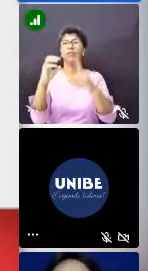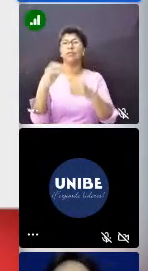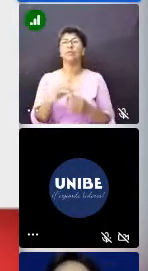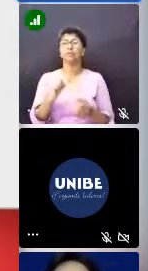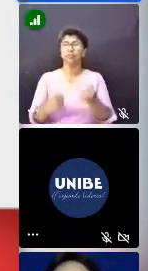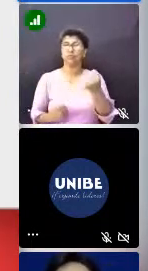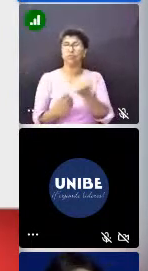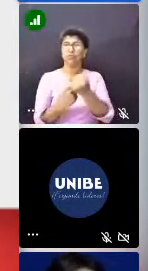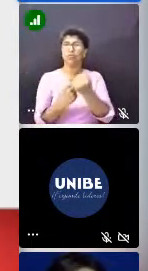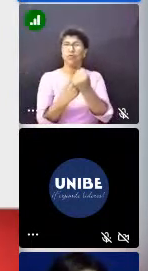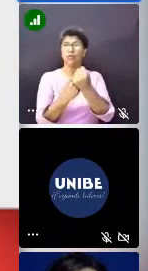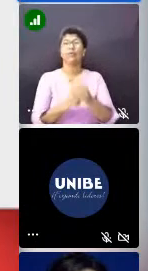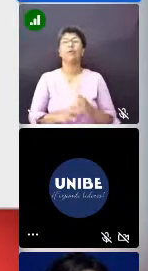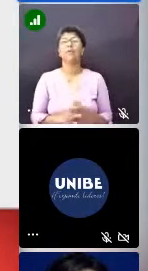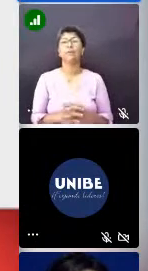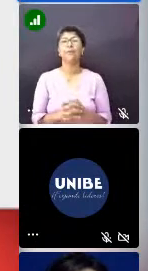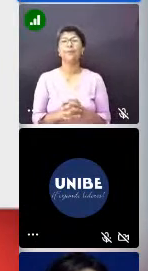support.